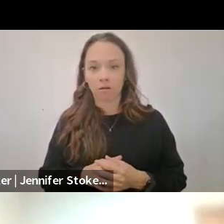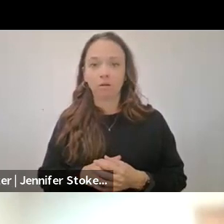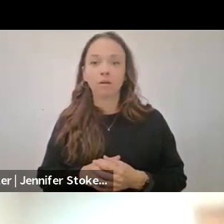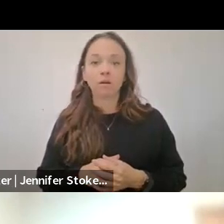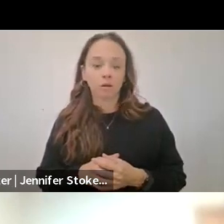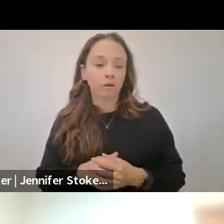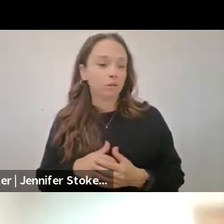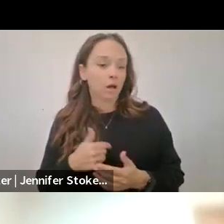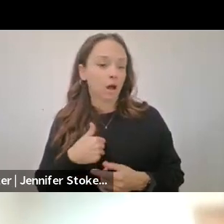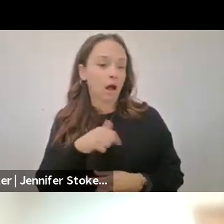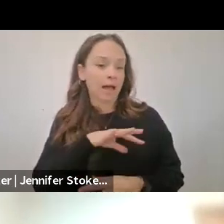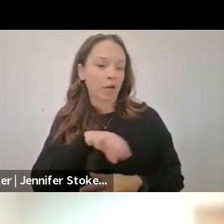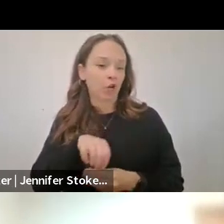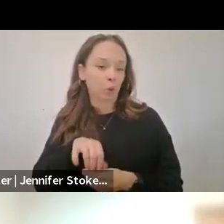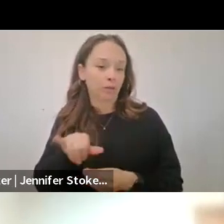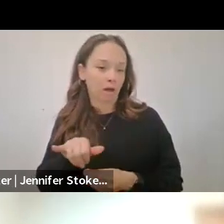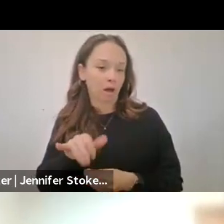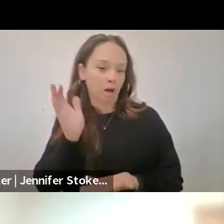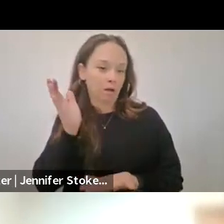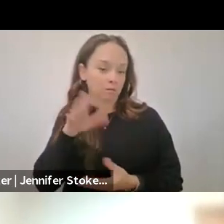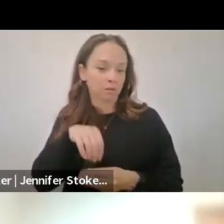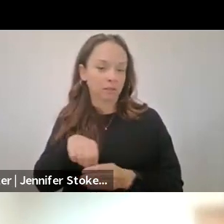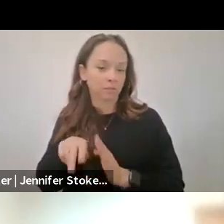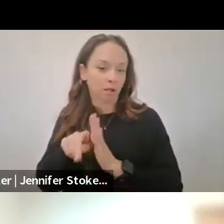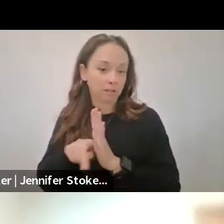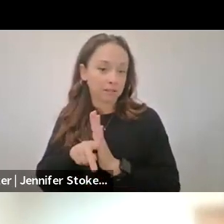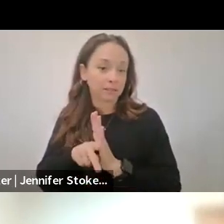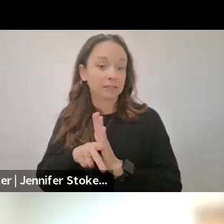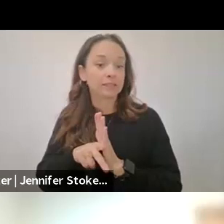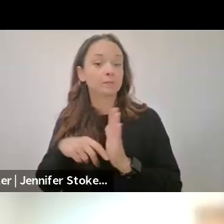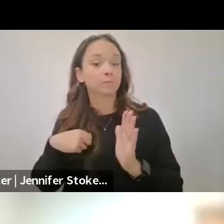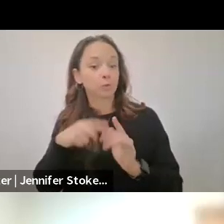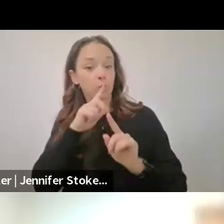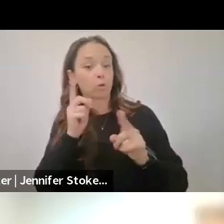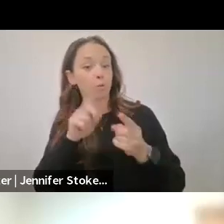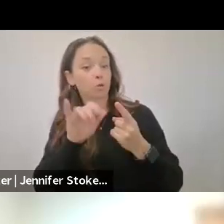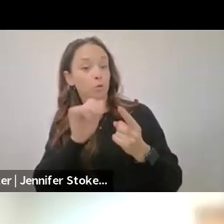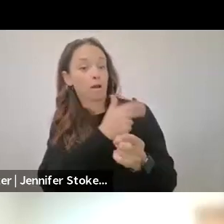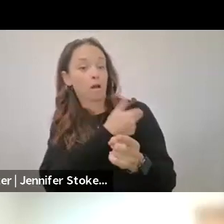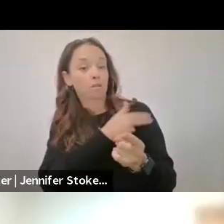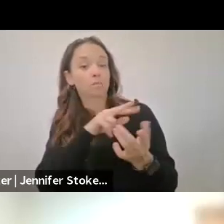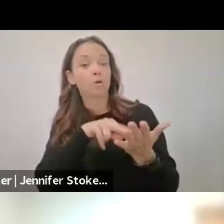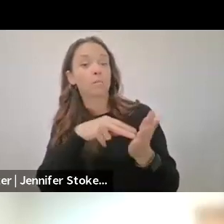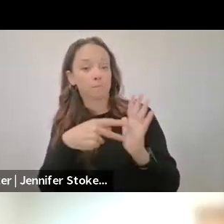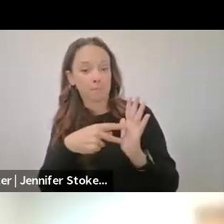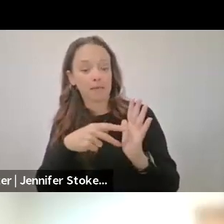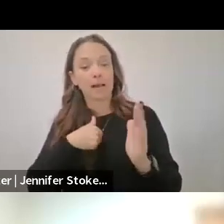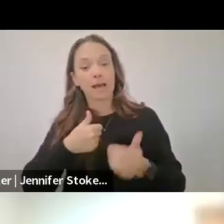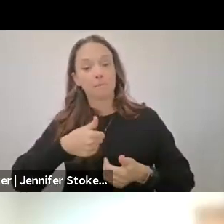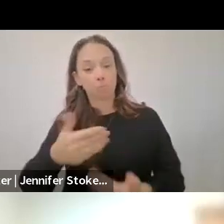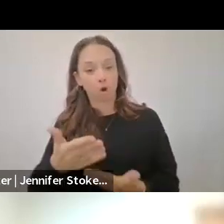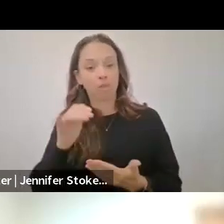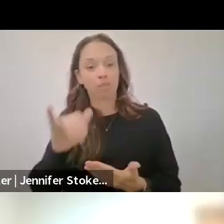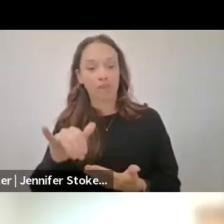our policy. And since we report to that hospital, I was able to bring the same suggestion to the health